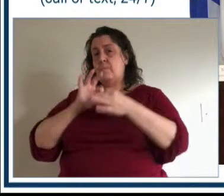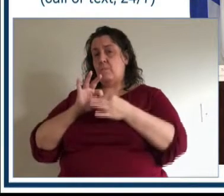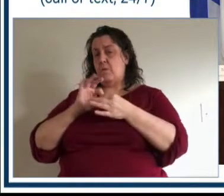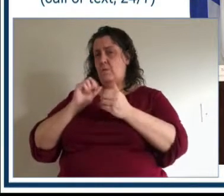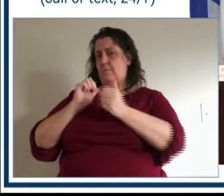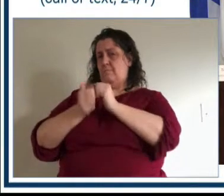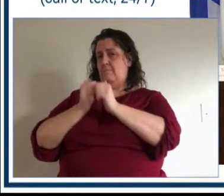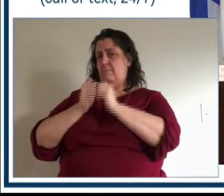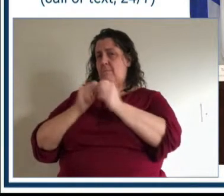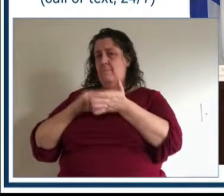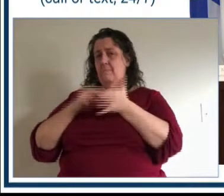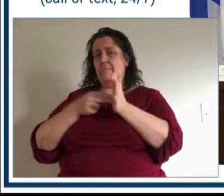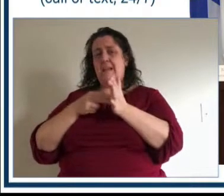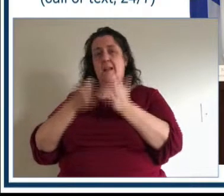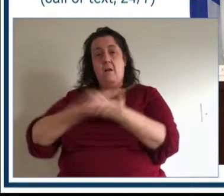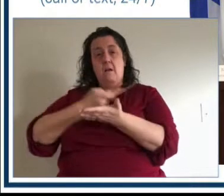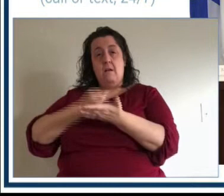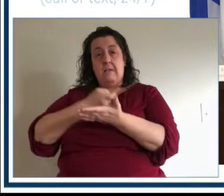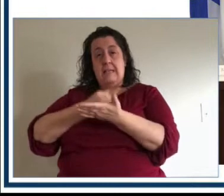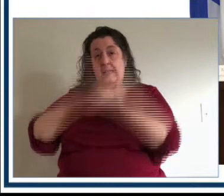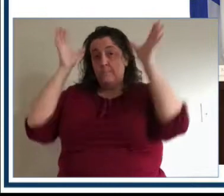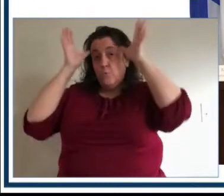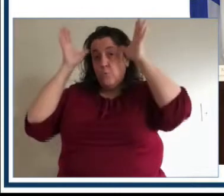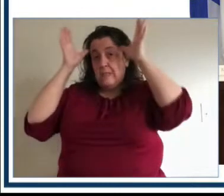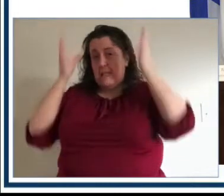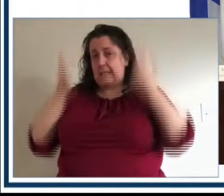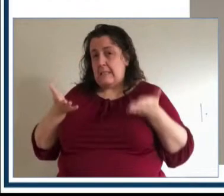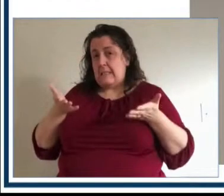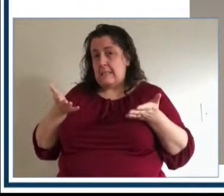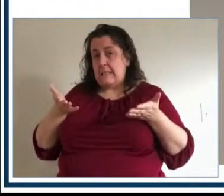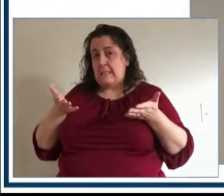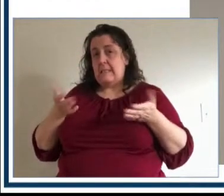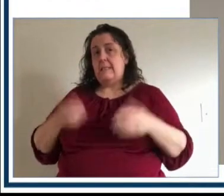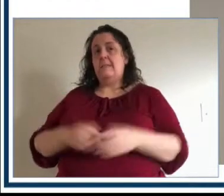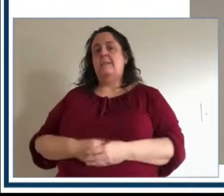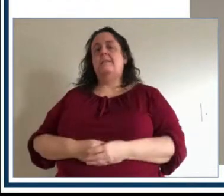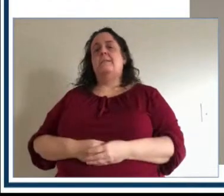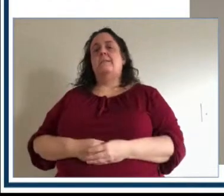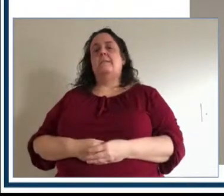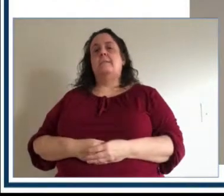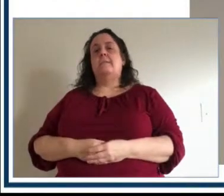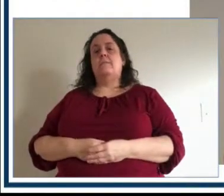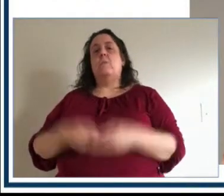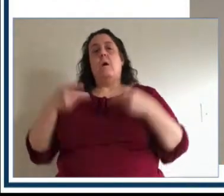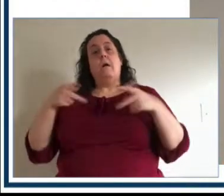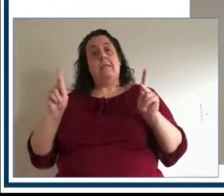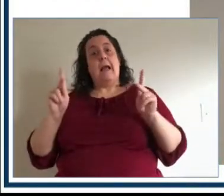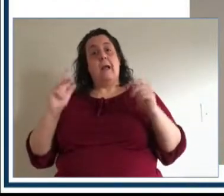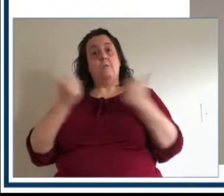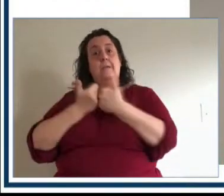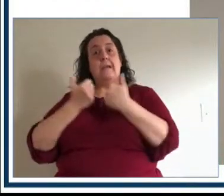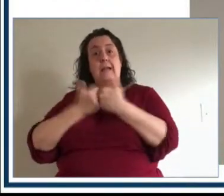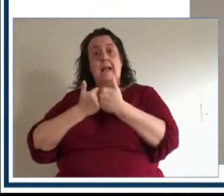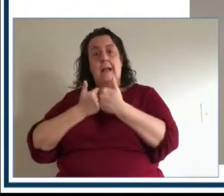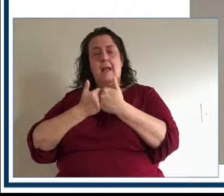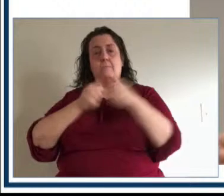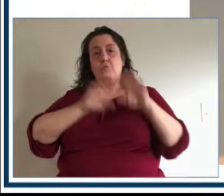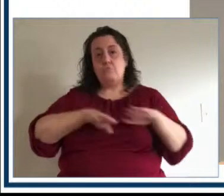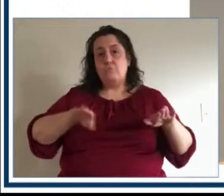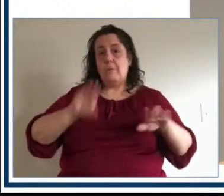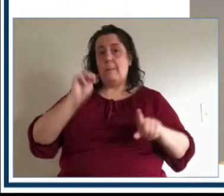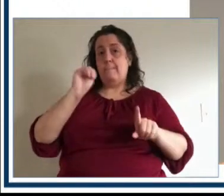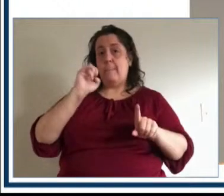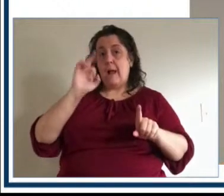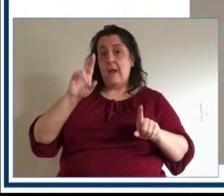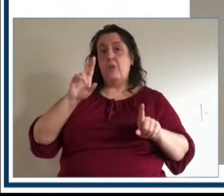all gone? Or? So we're allowed to have games, whether it's minor hockey, all the way up to Mooseheads. We have a